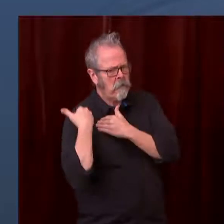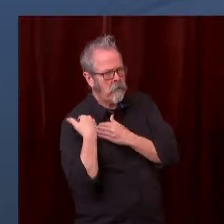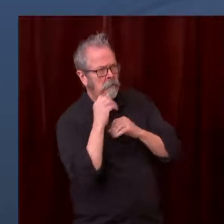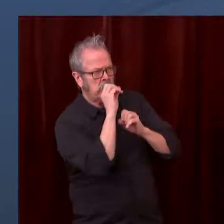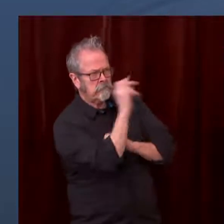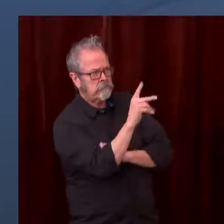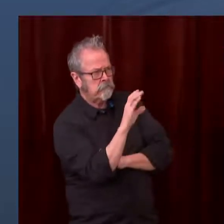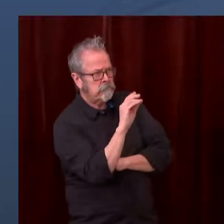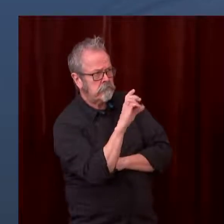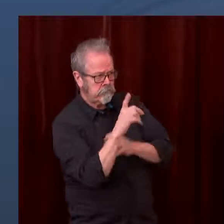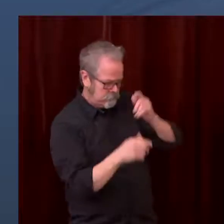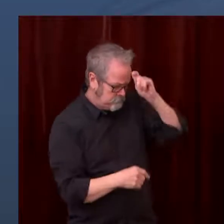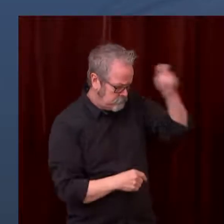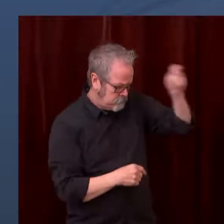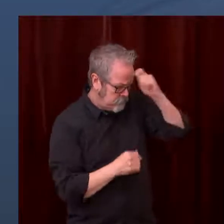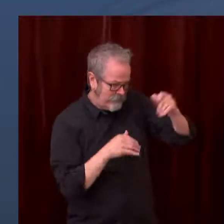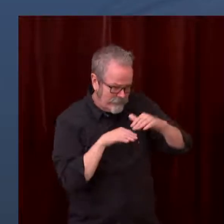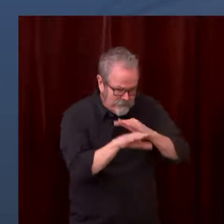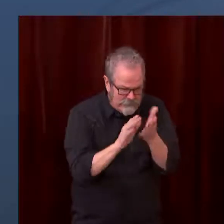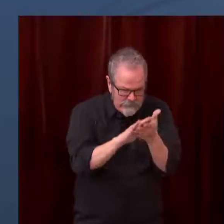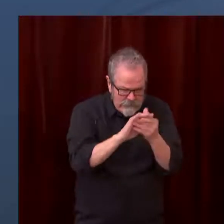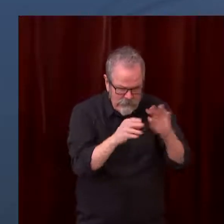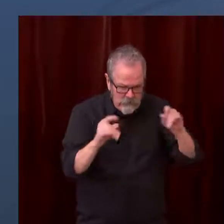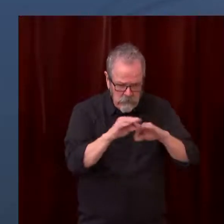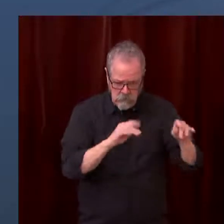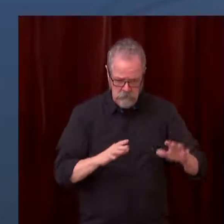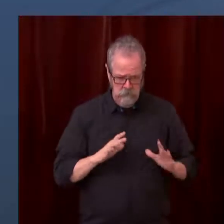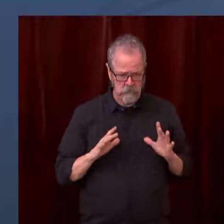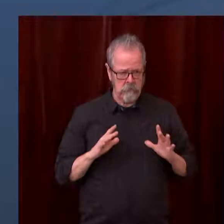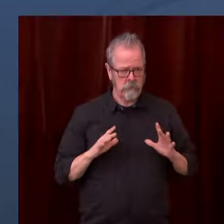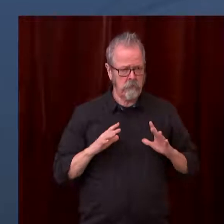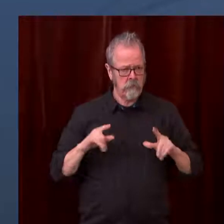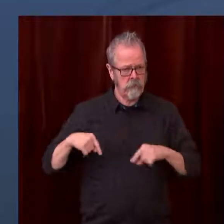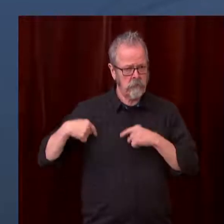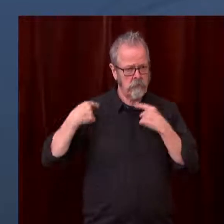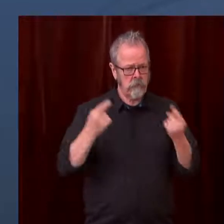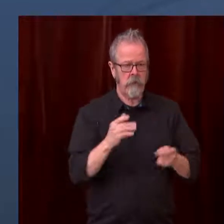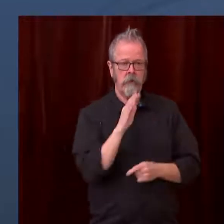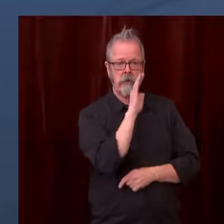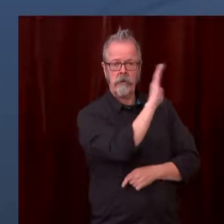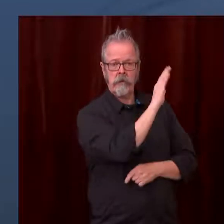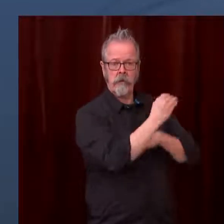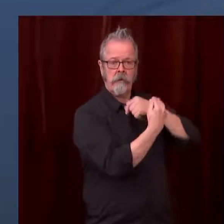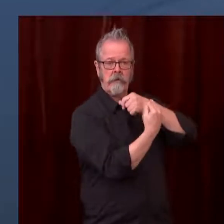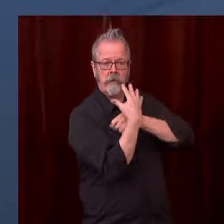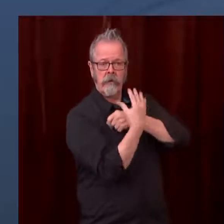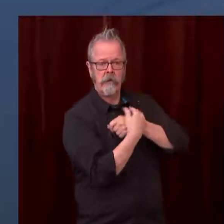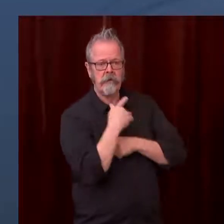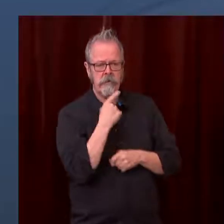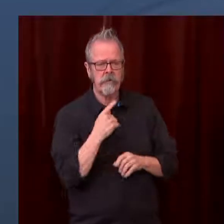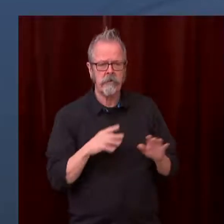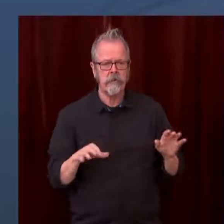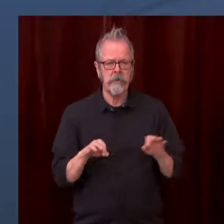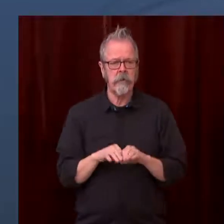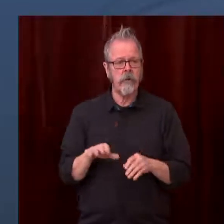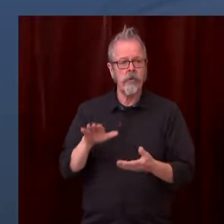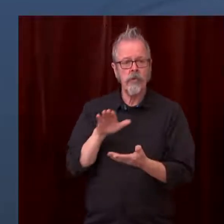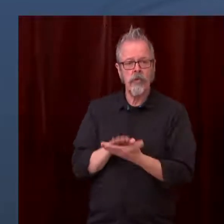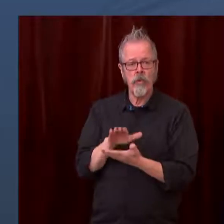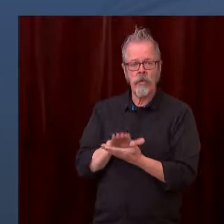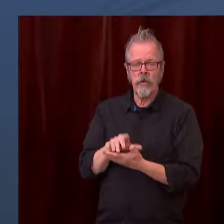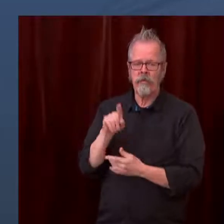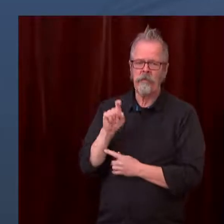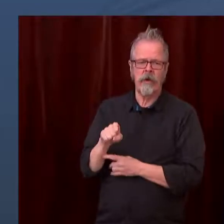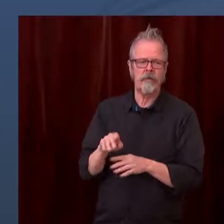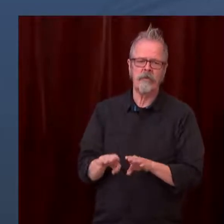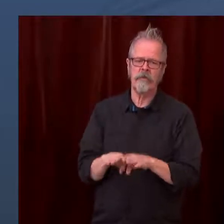close if we have another uptick. We know that families, teachers, children all want our schools to open, and I'm